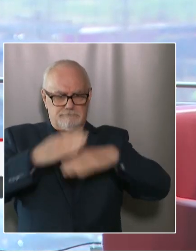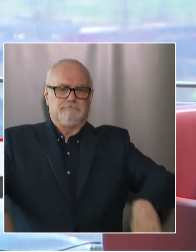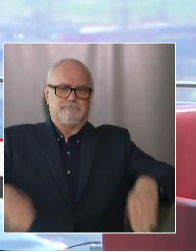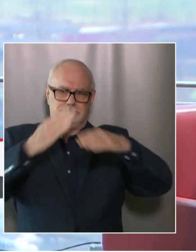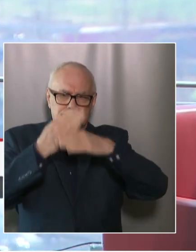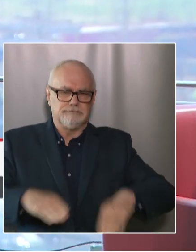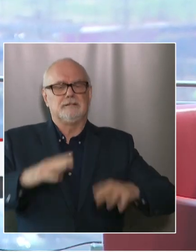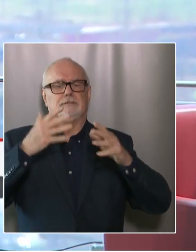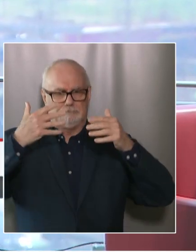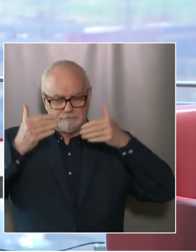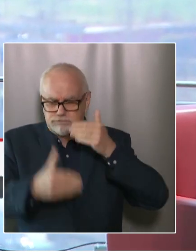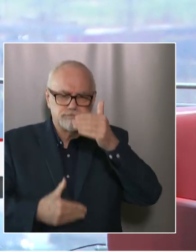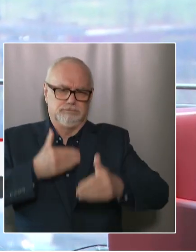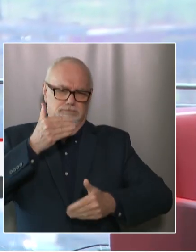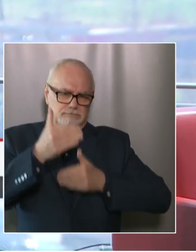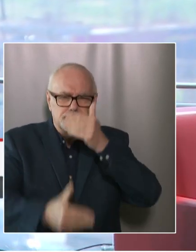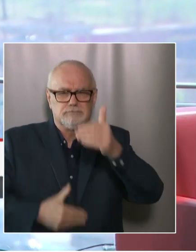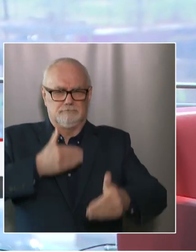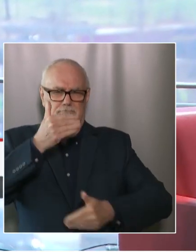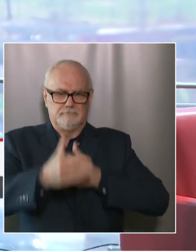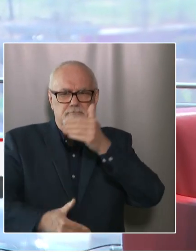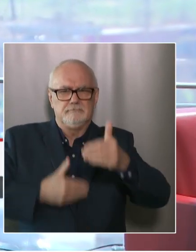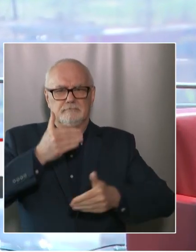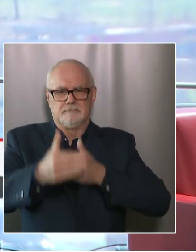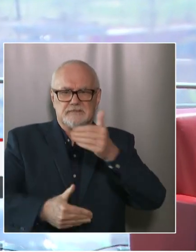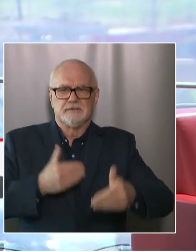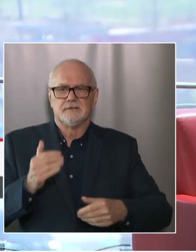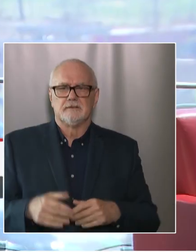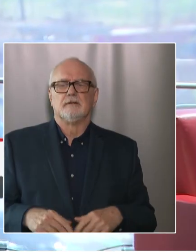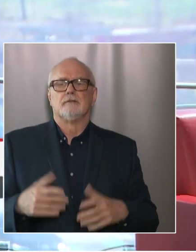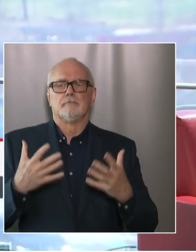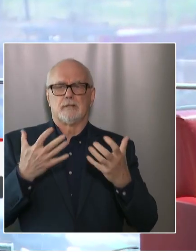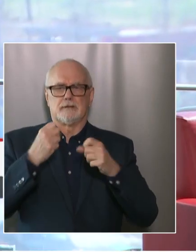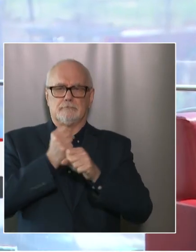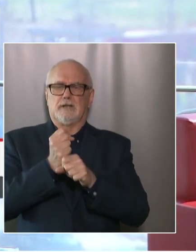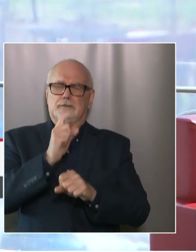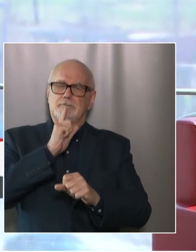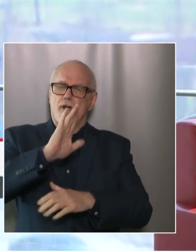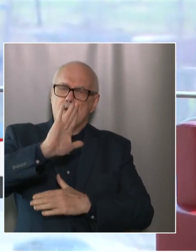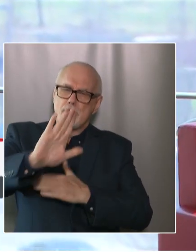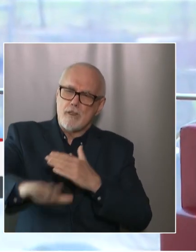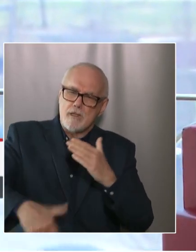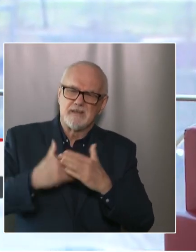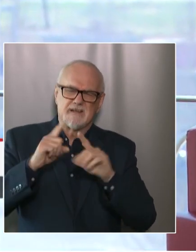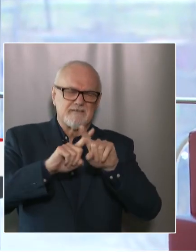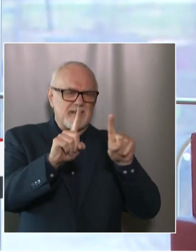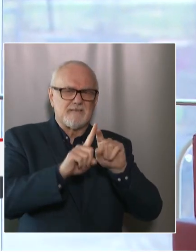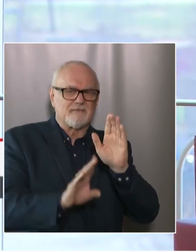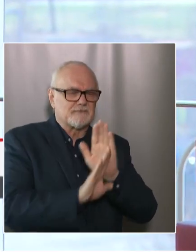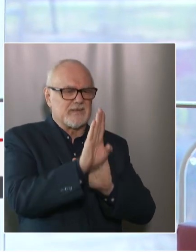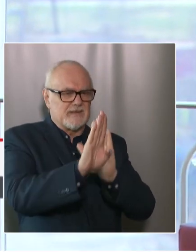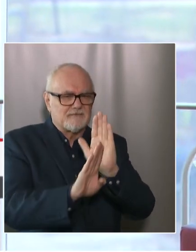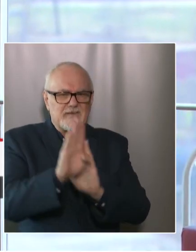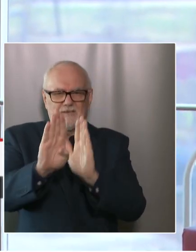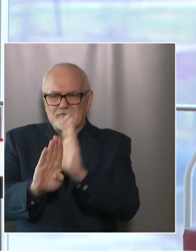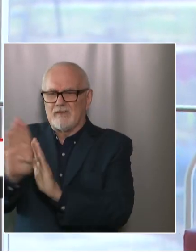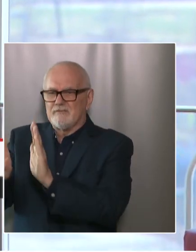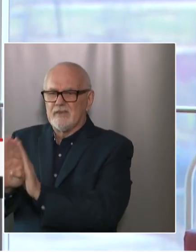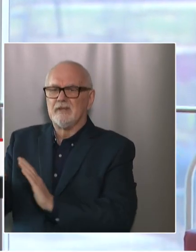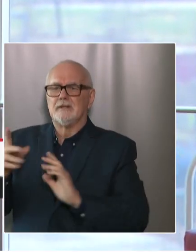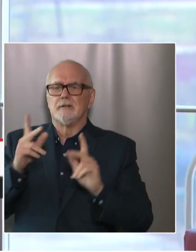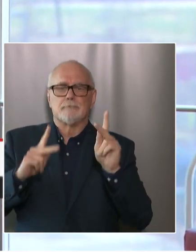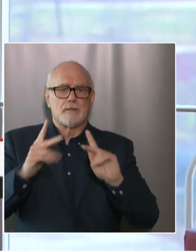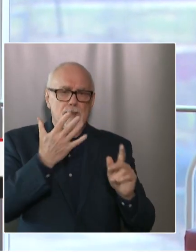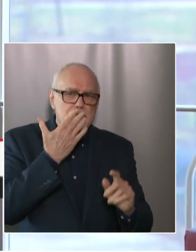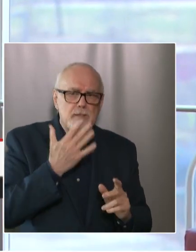of our talented entrepreneurs and investors, particularly developers of color, women developers, and others, get a fair shot. And I